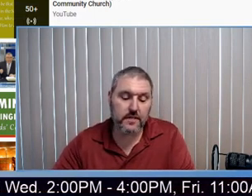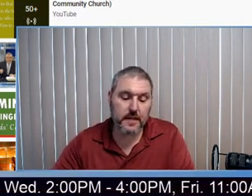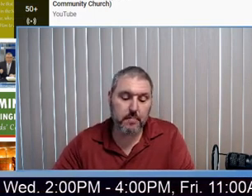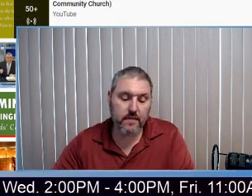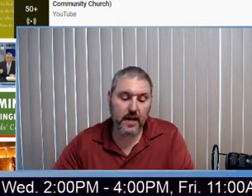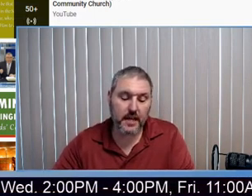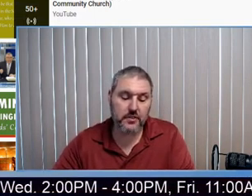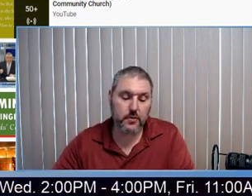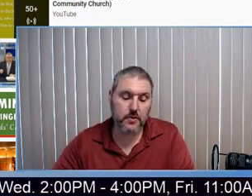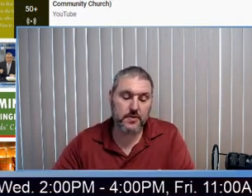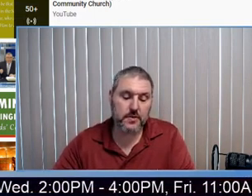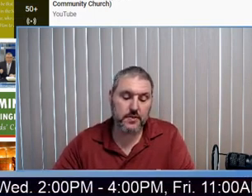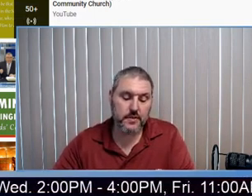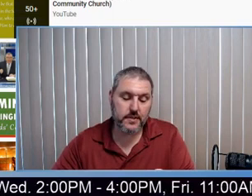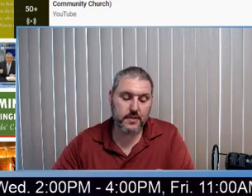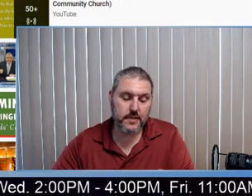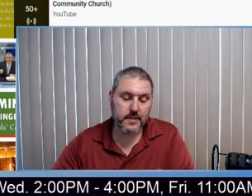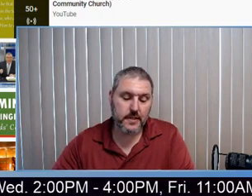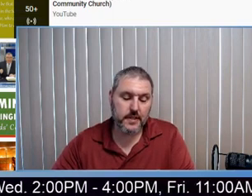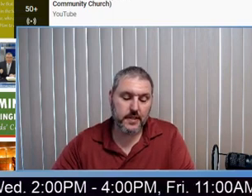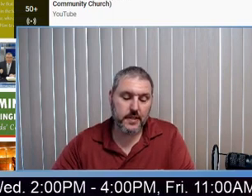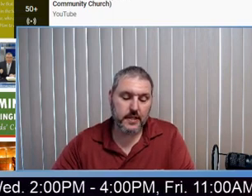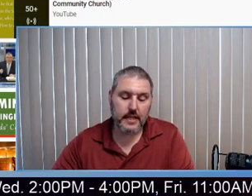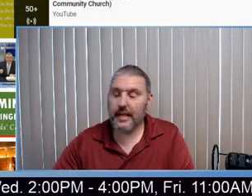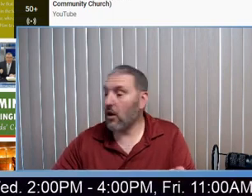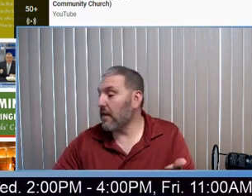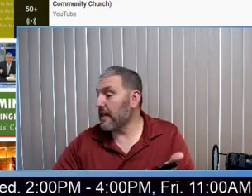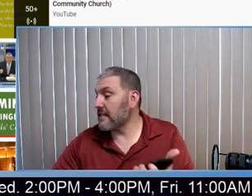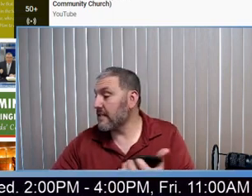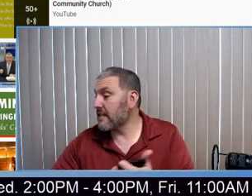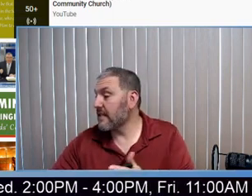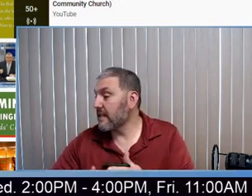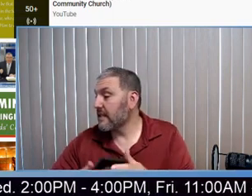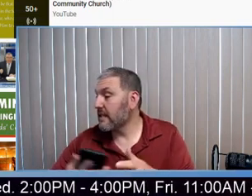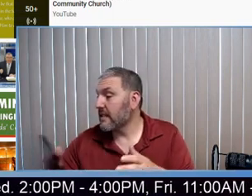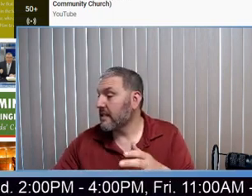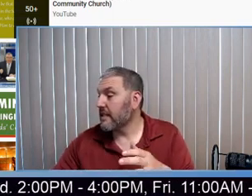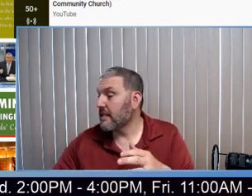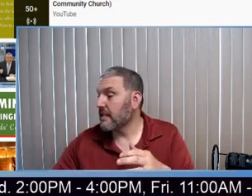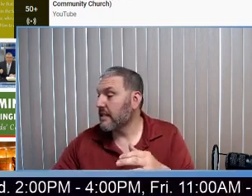There's definitely provocateurs in all this.